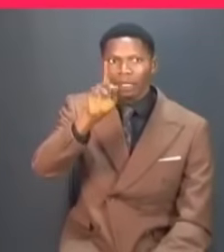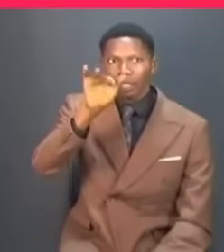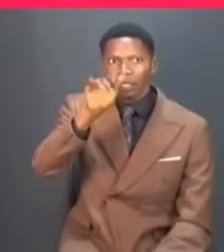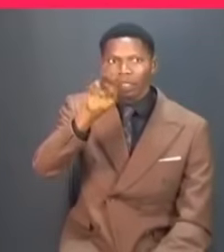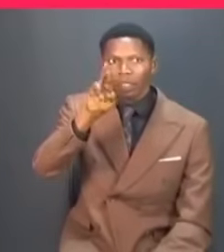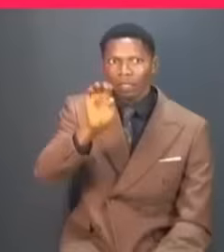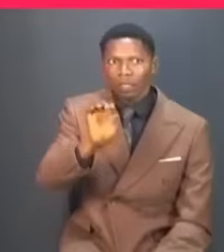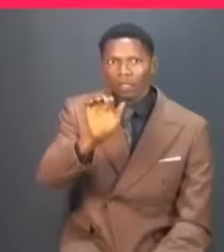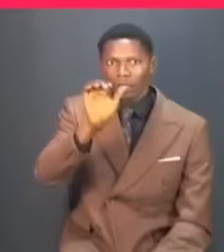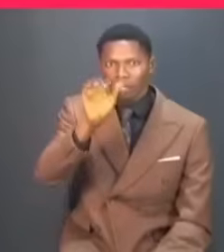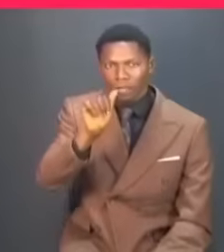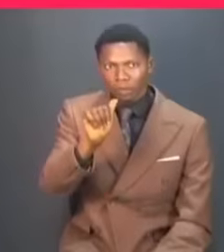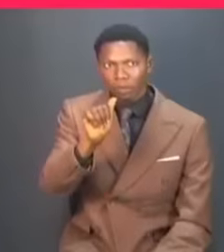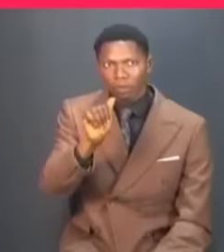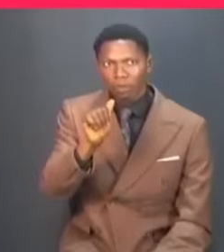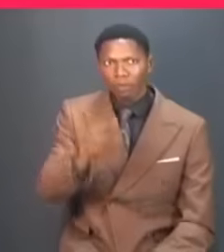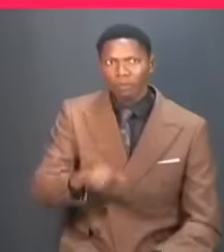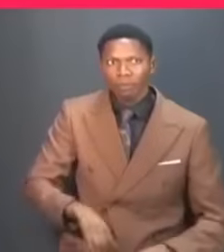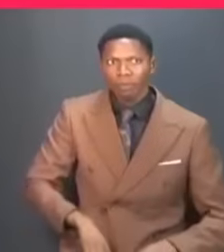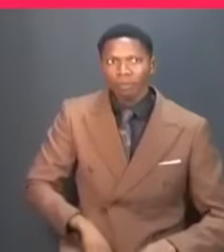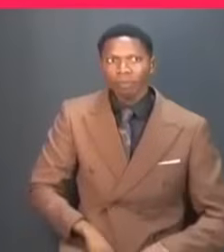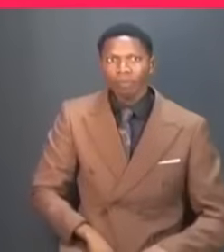now.